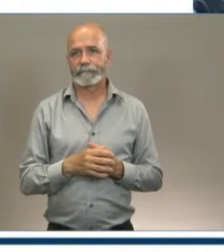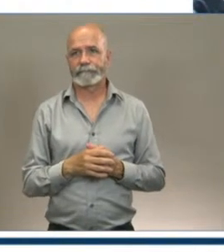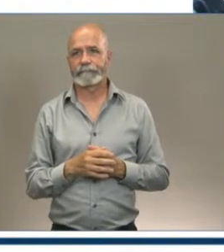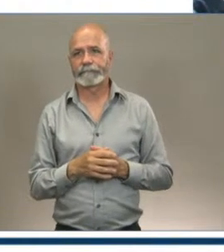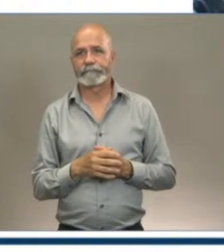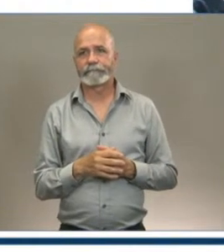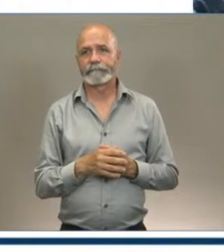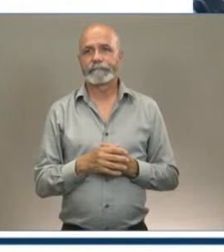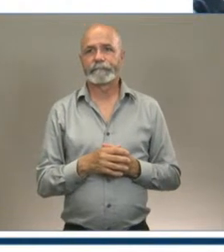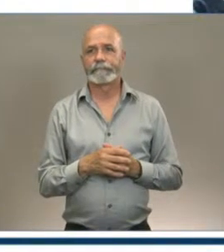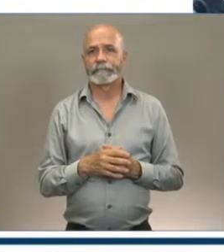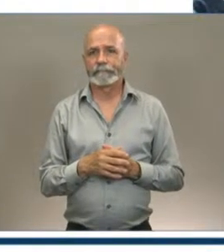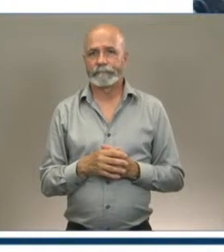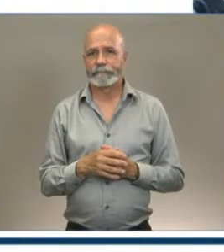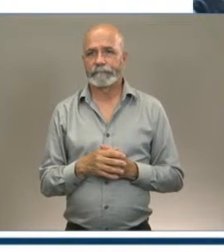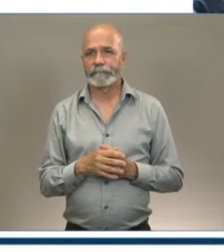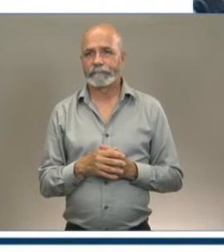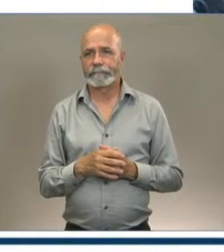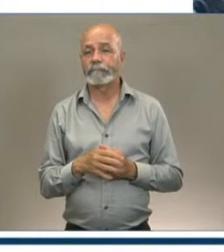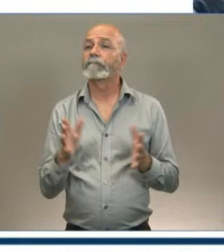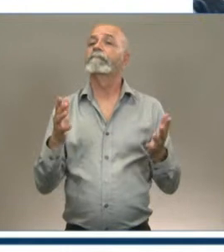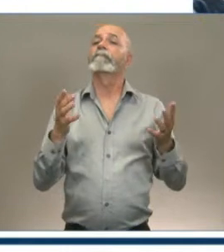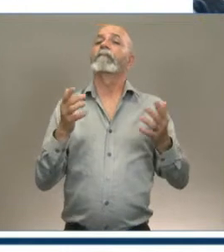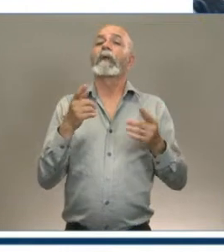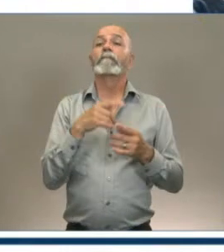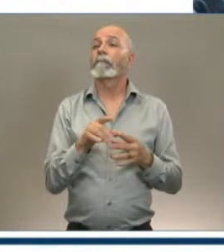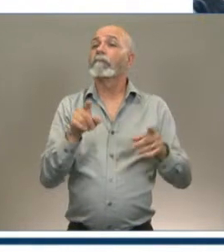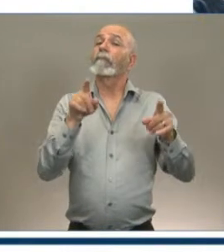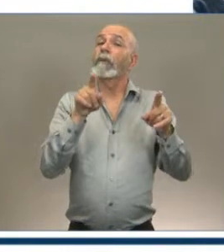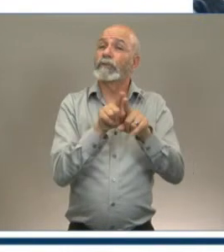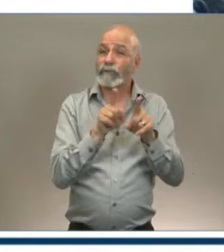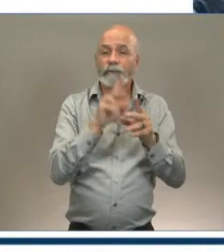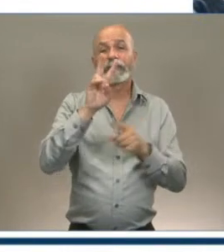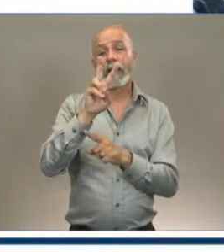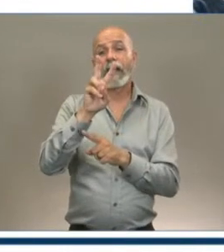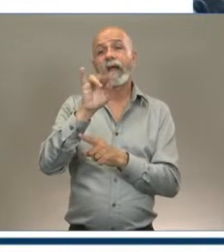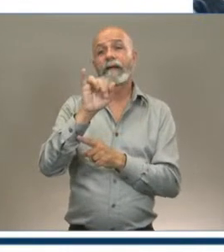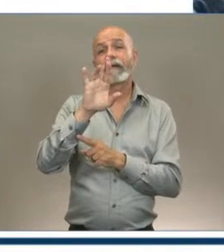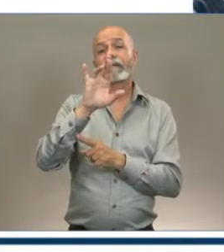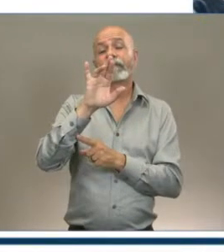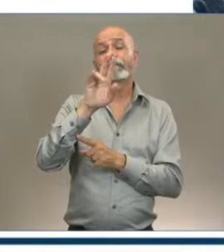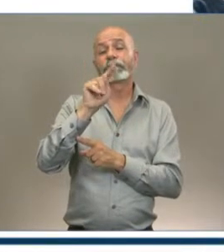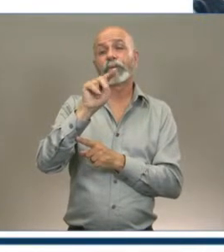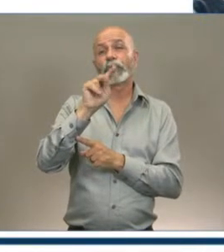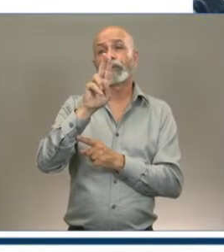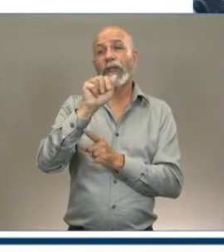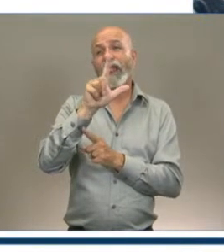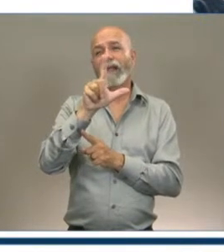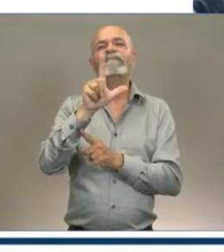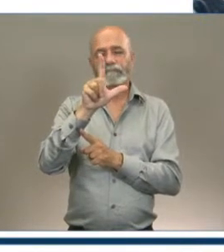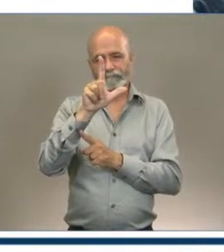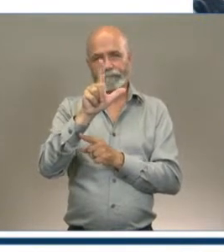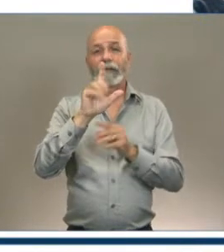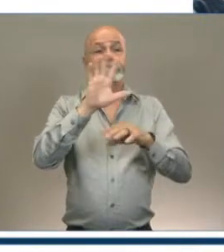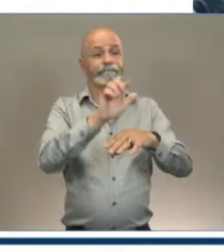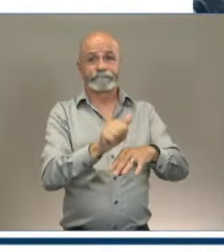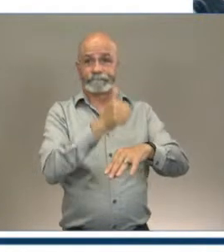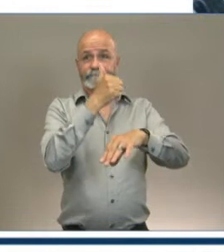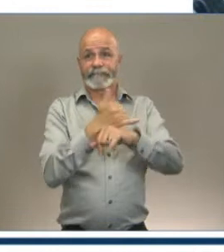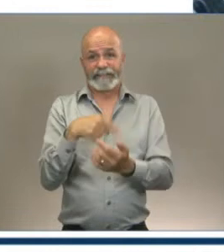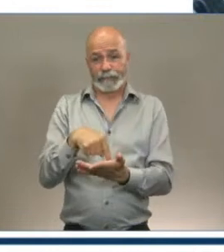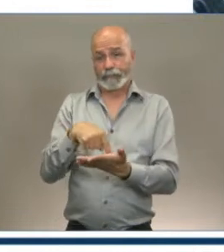and I would also like to highlight the Virtual Care Nova Scotia program that we launched this week to provide additional support to people in communities